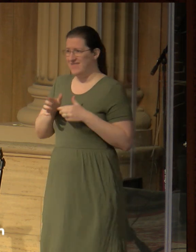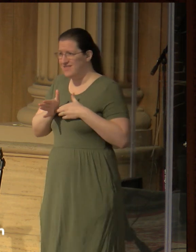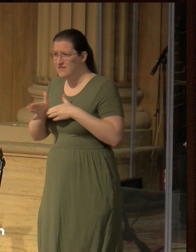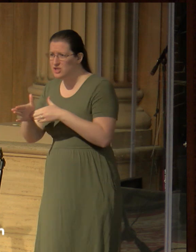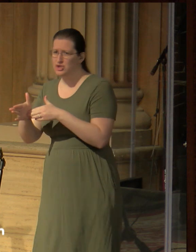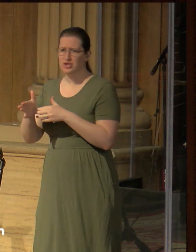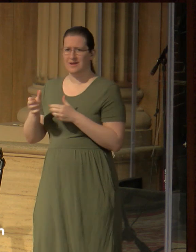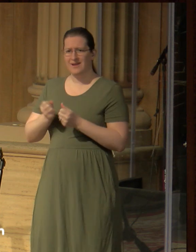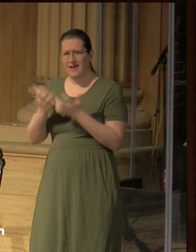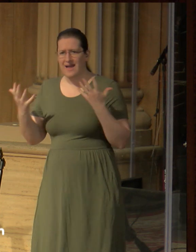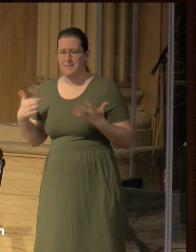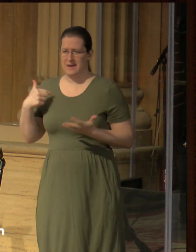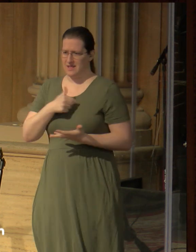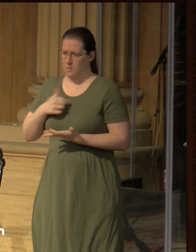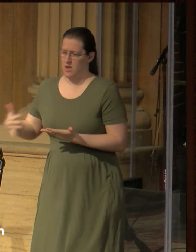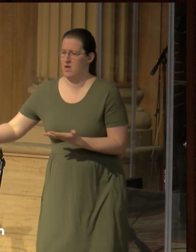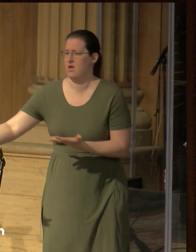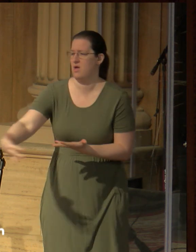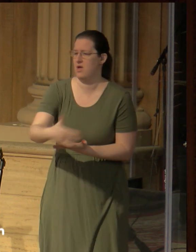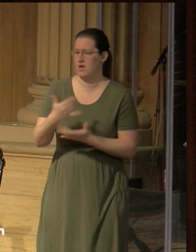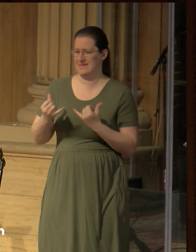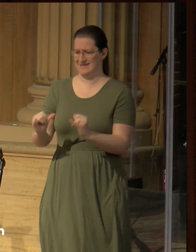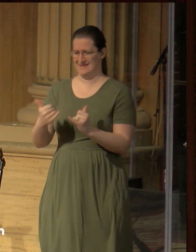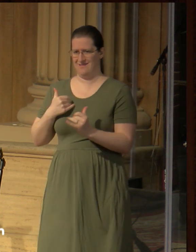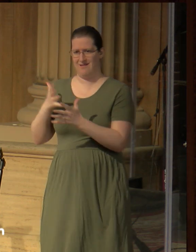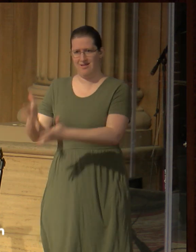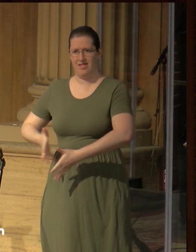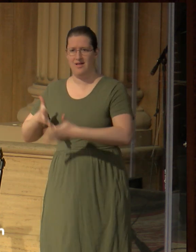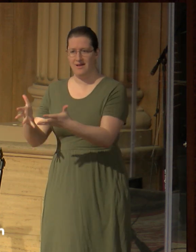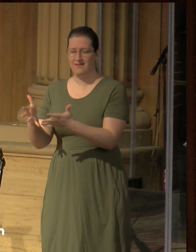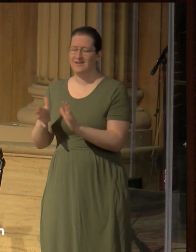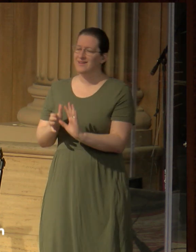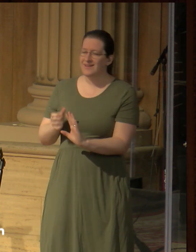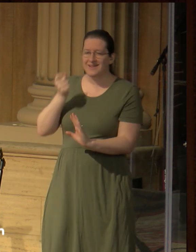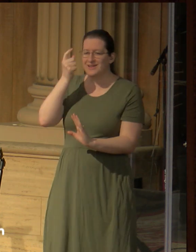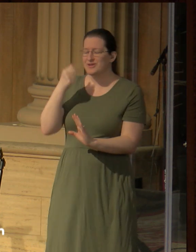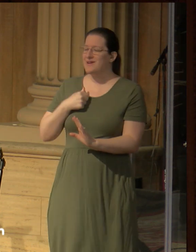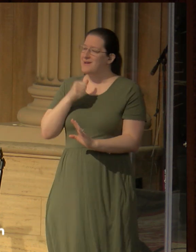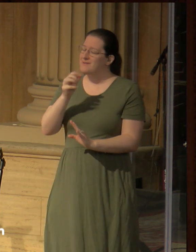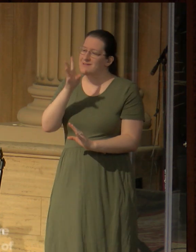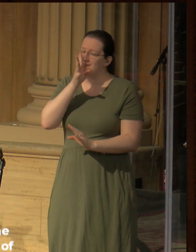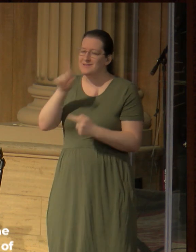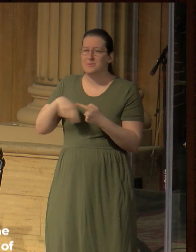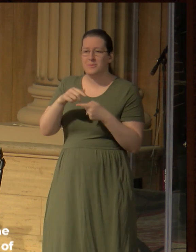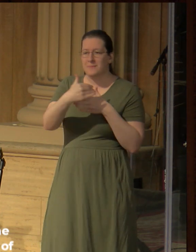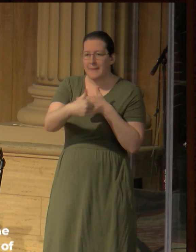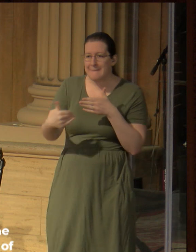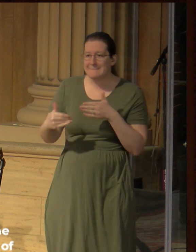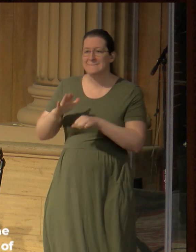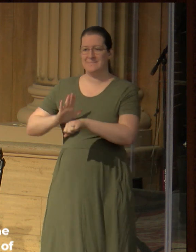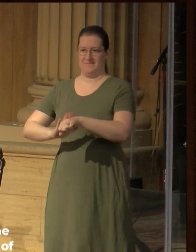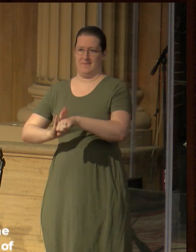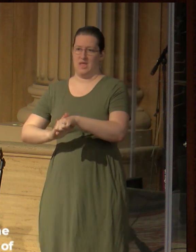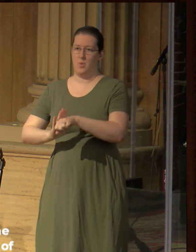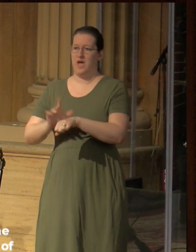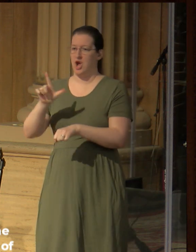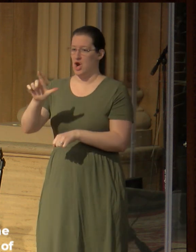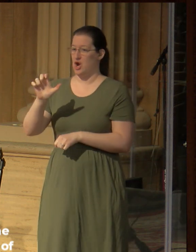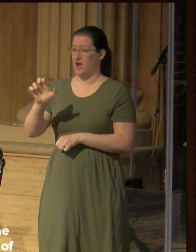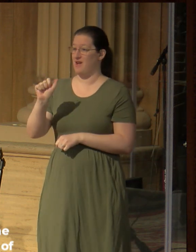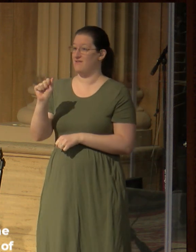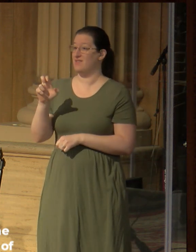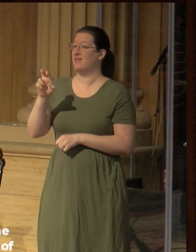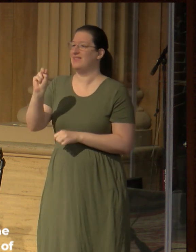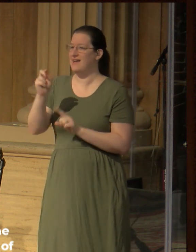gathered? How is it that you fail to understand that I did not speak about bread? Beware of the leaven of the Pharisees and